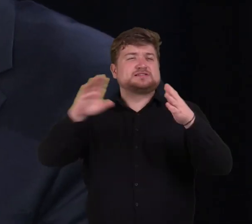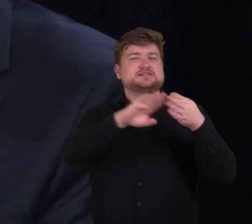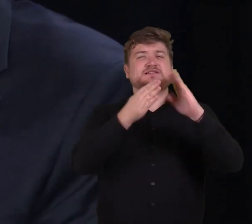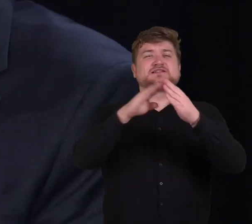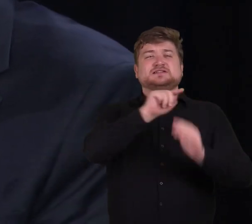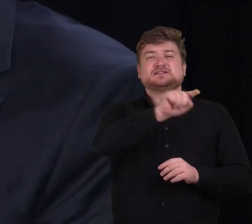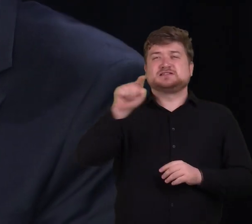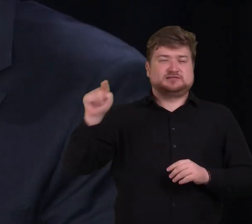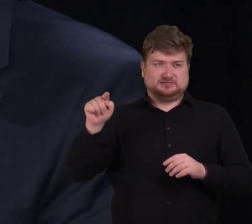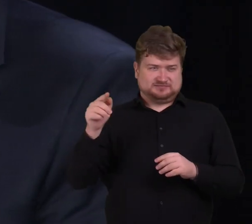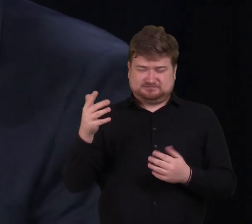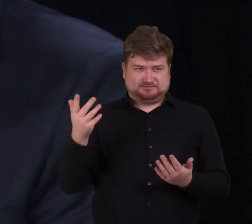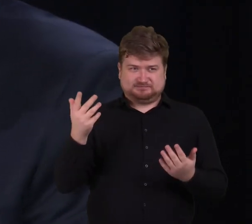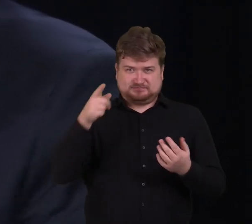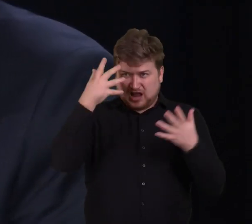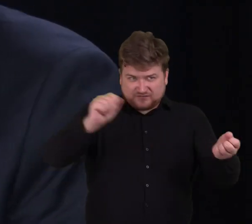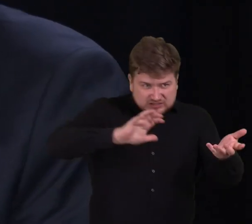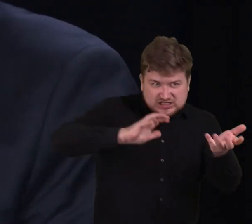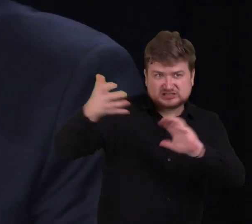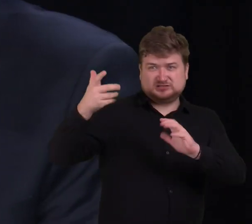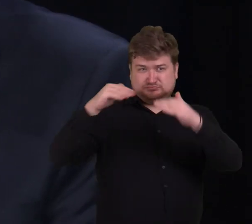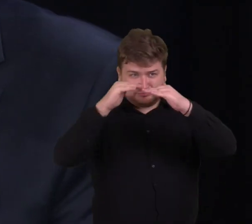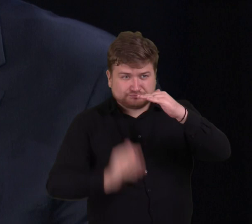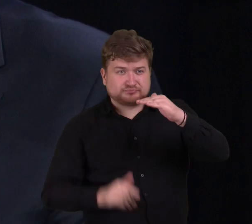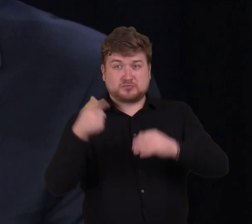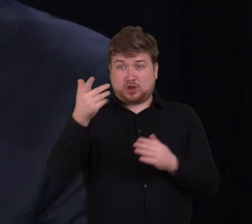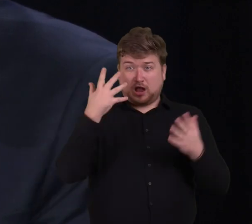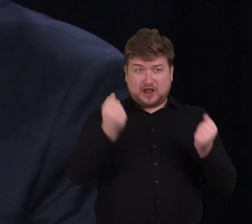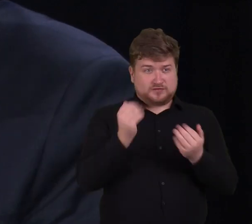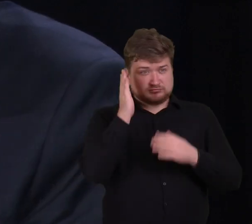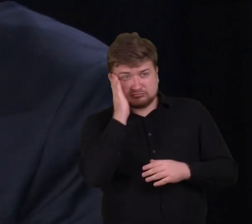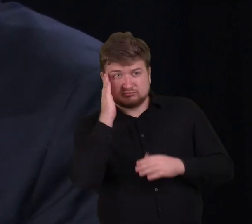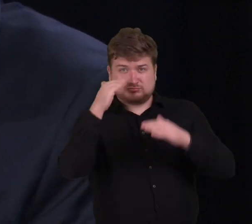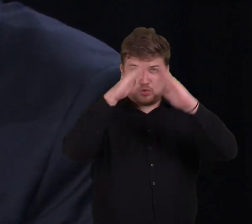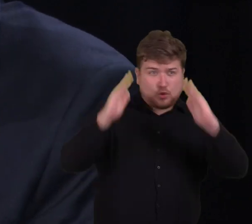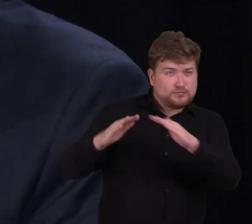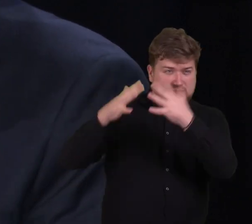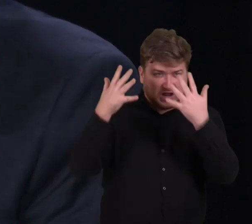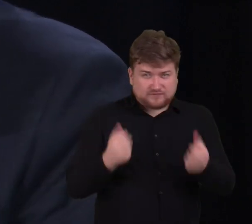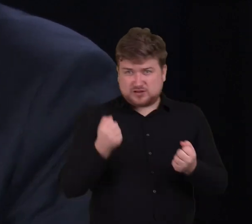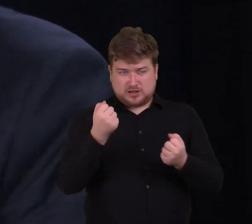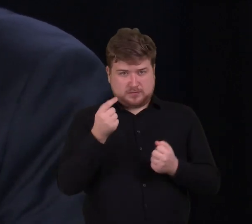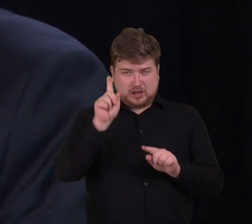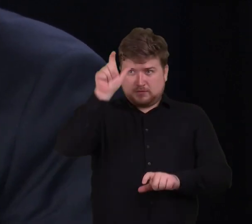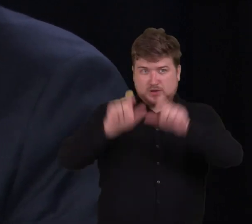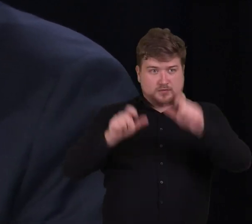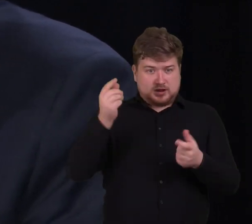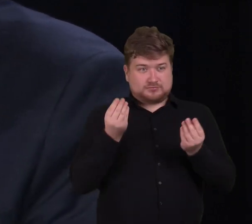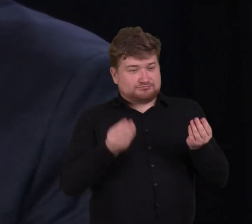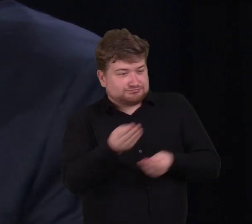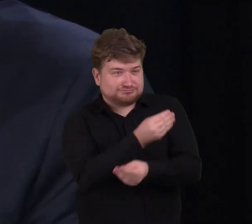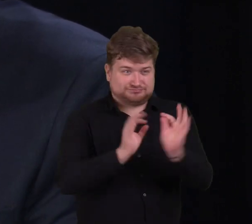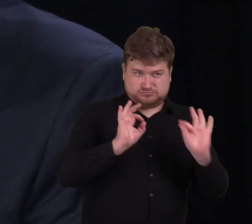Our infrastructure is not sufficient. We cannot provide enough land. We have problems with